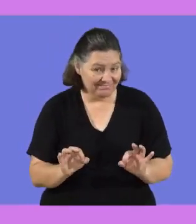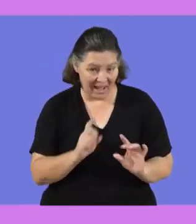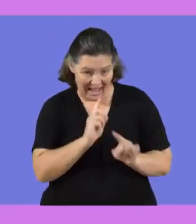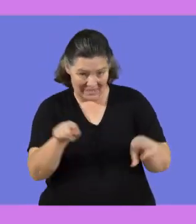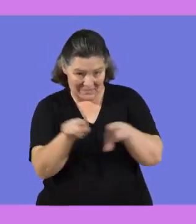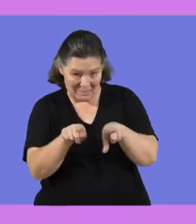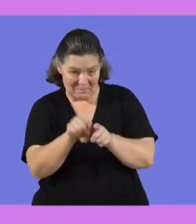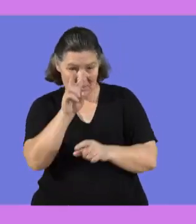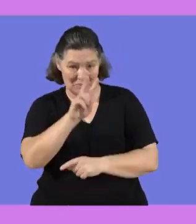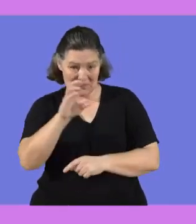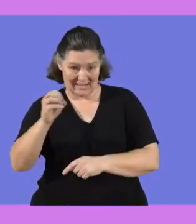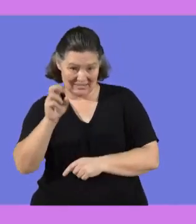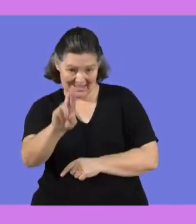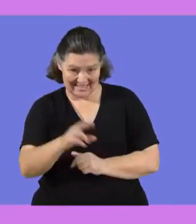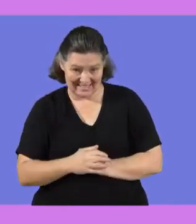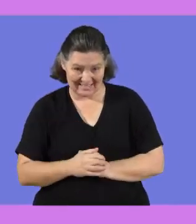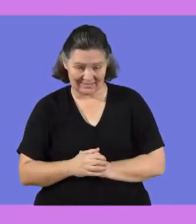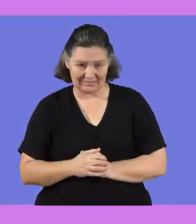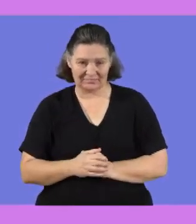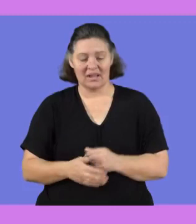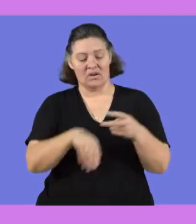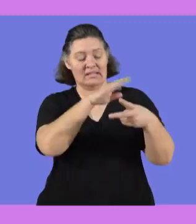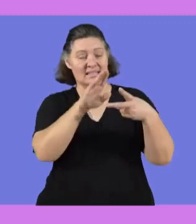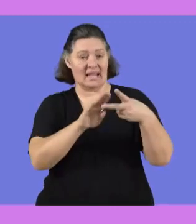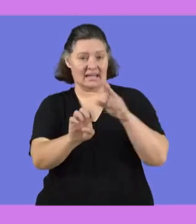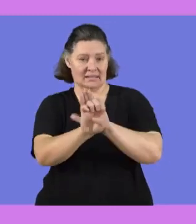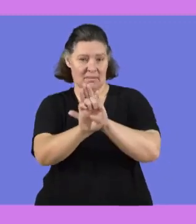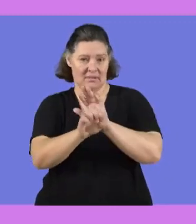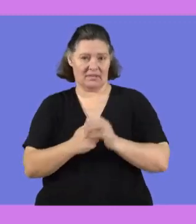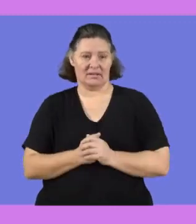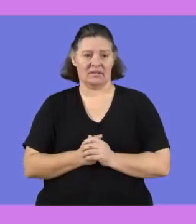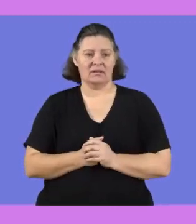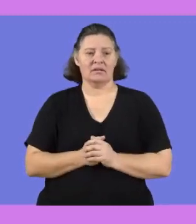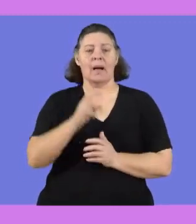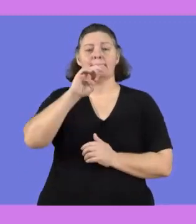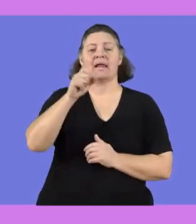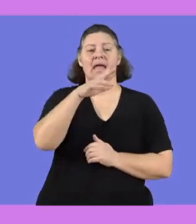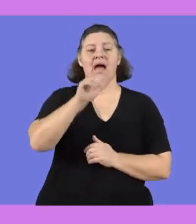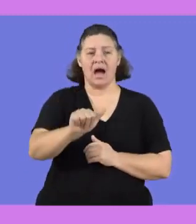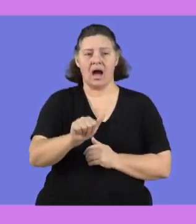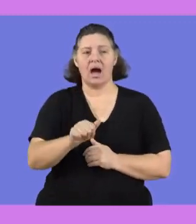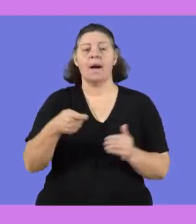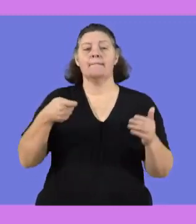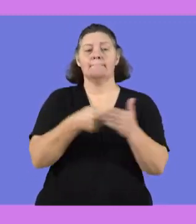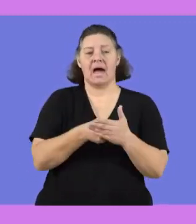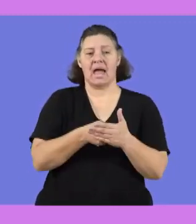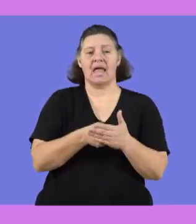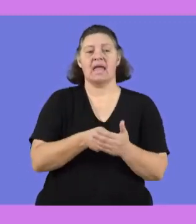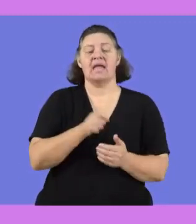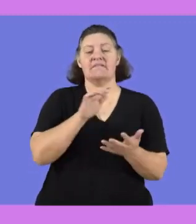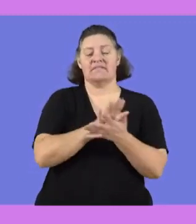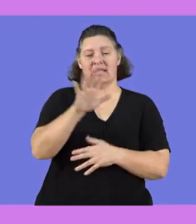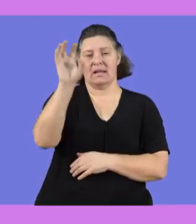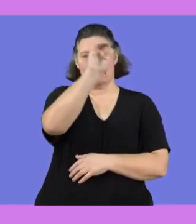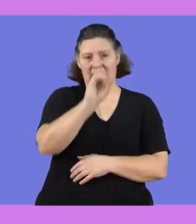get 200 rand. Then let's move to the second example. Maria got 15% of